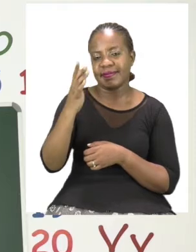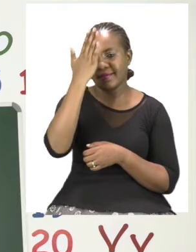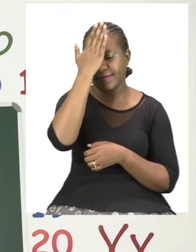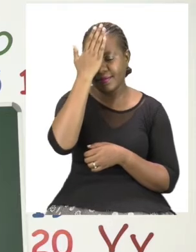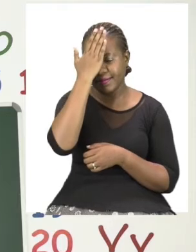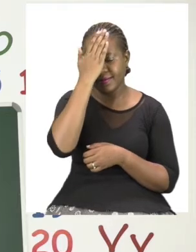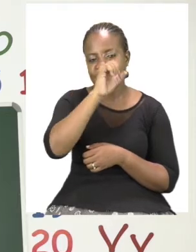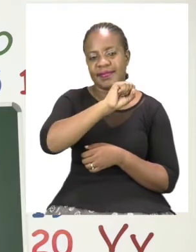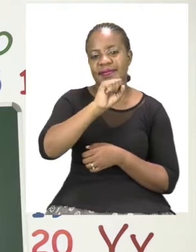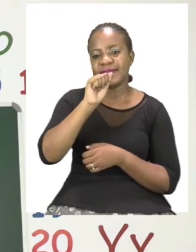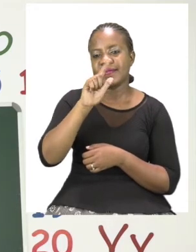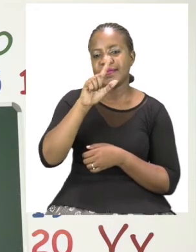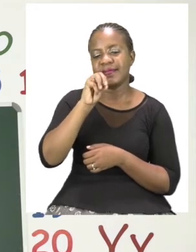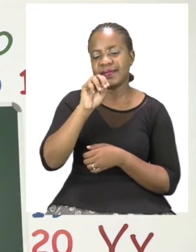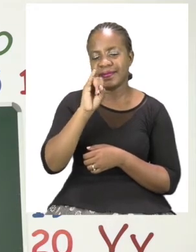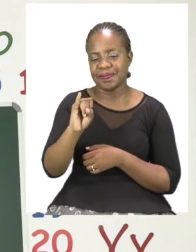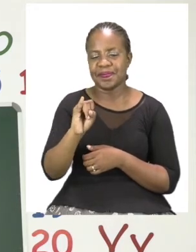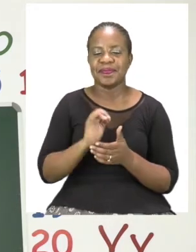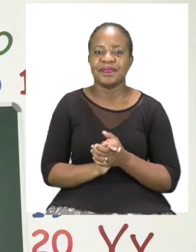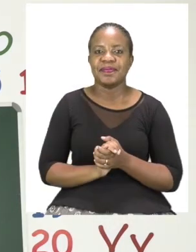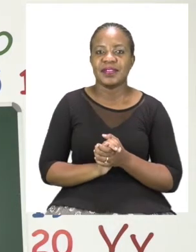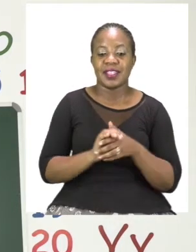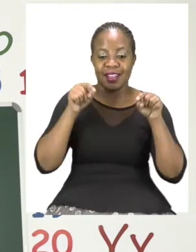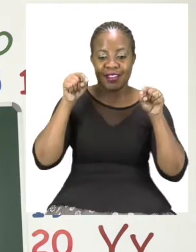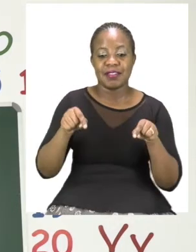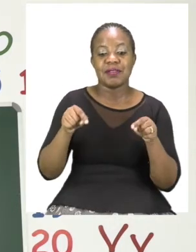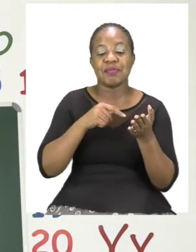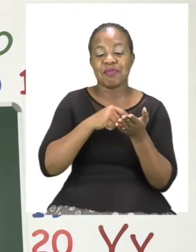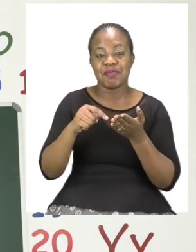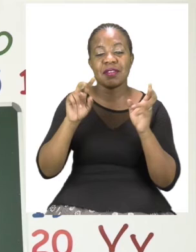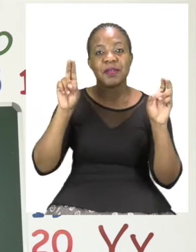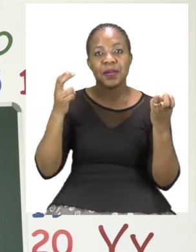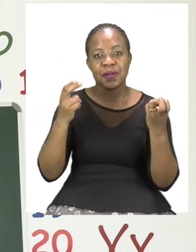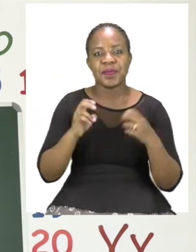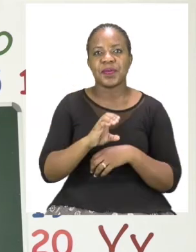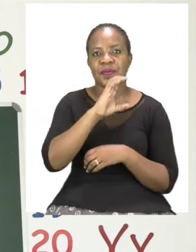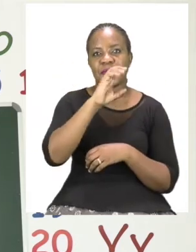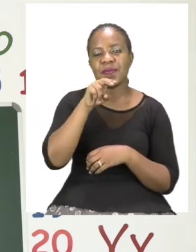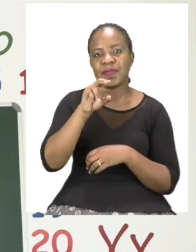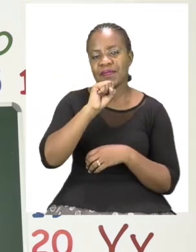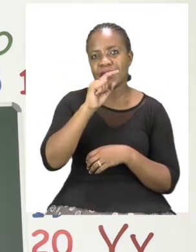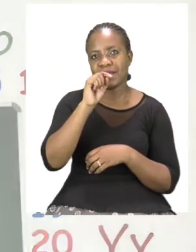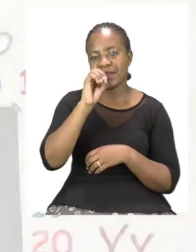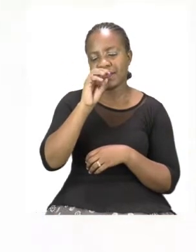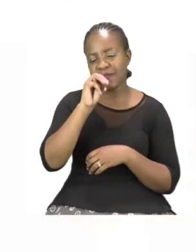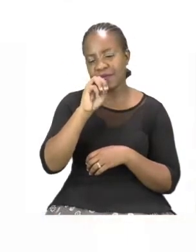for joining me today. Our theme this week is customs